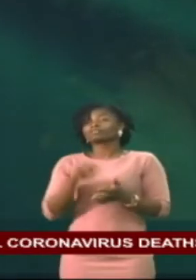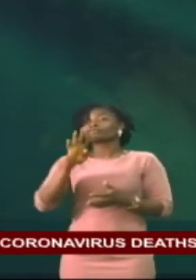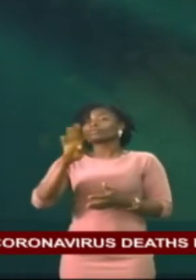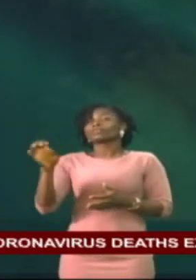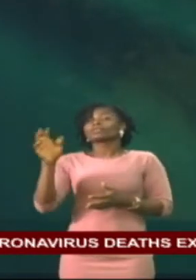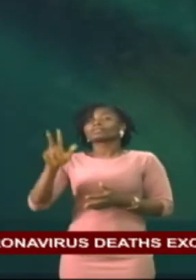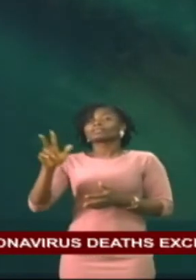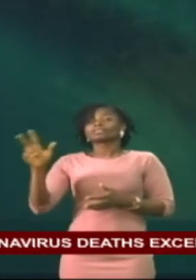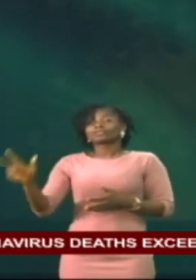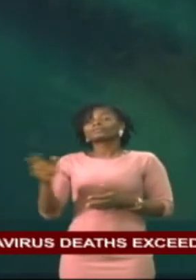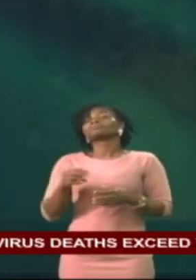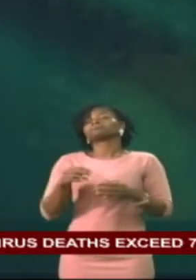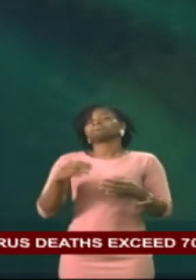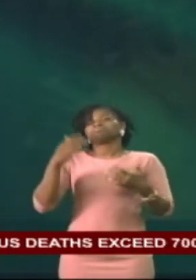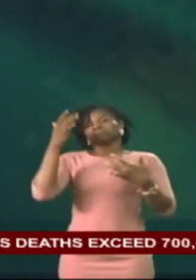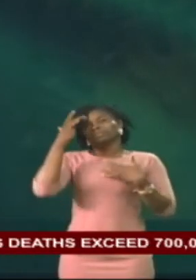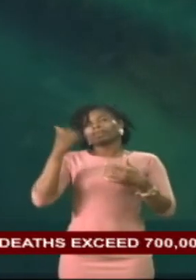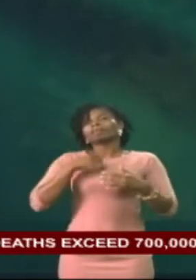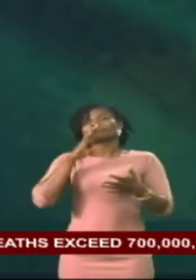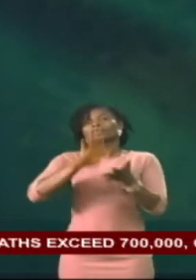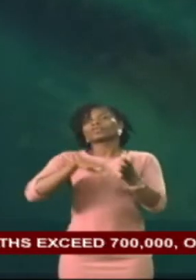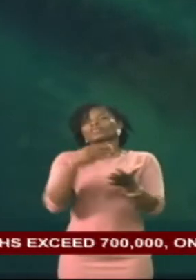44,433 cases have been confirmed,